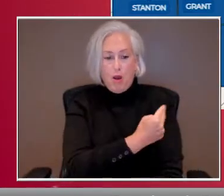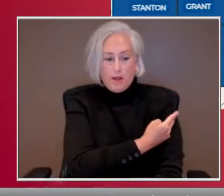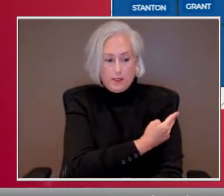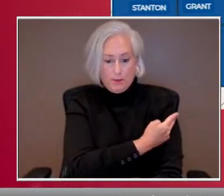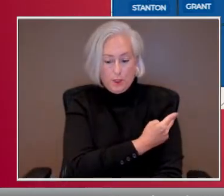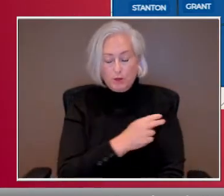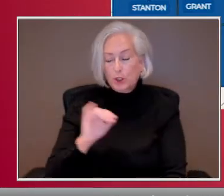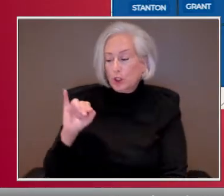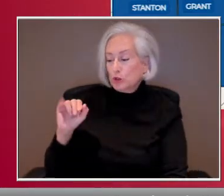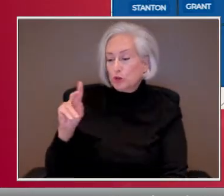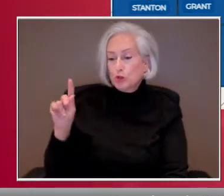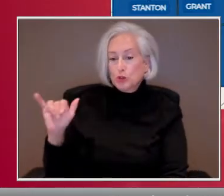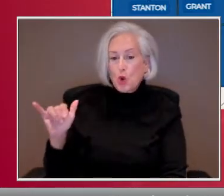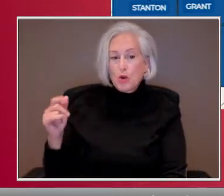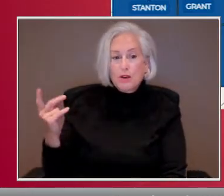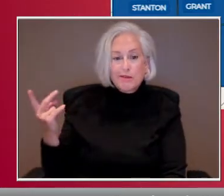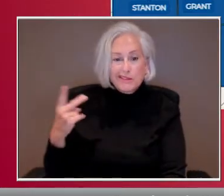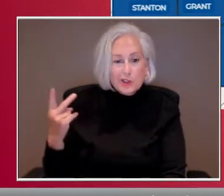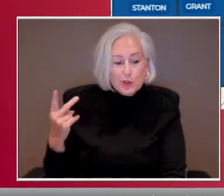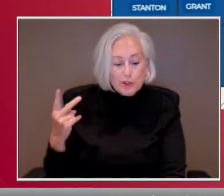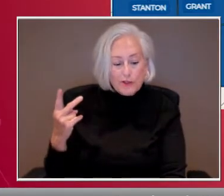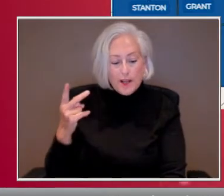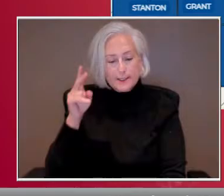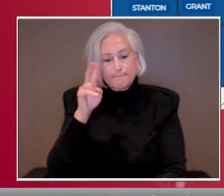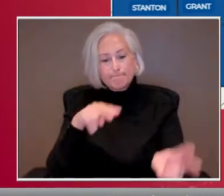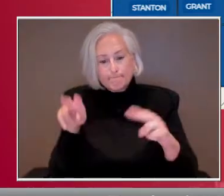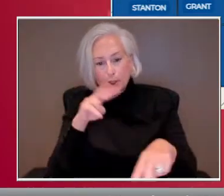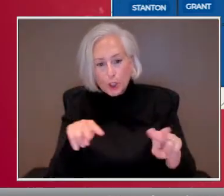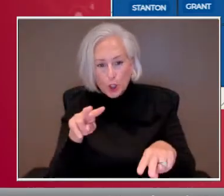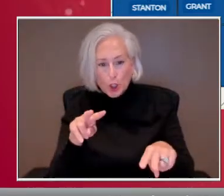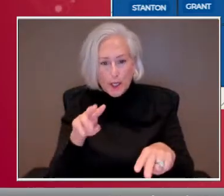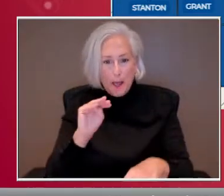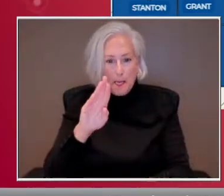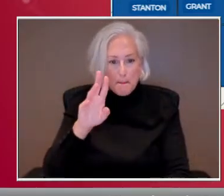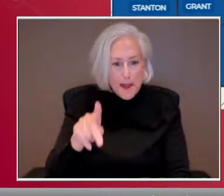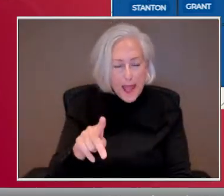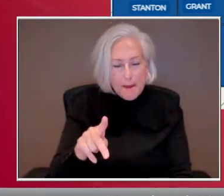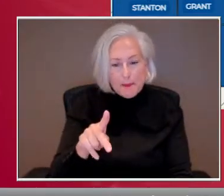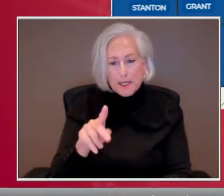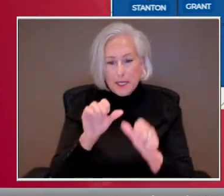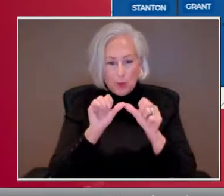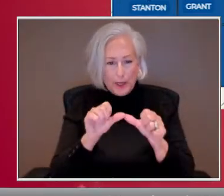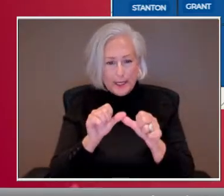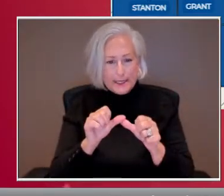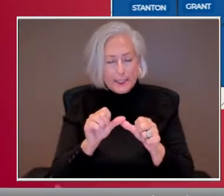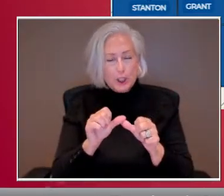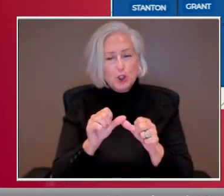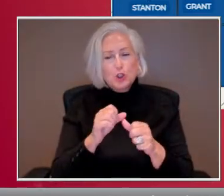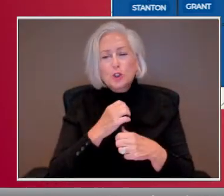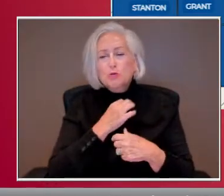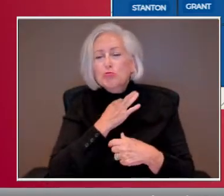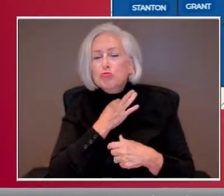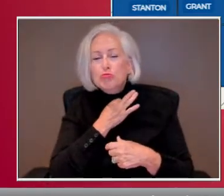Jody and I, as we sit around and we see the map from time to time, we always continue to ask ourselves, what do we need to do to continue to fill in